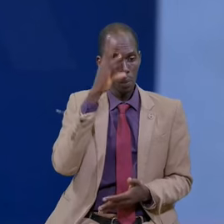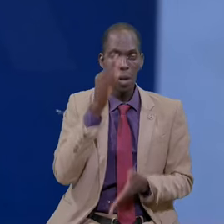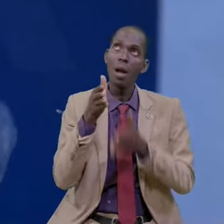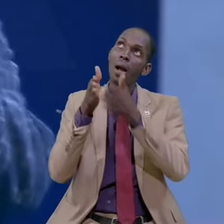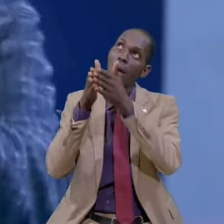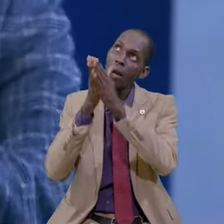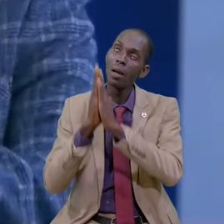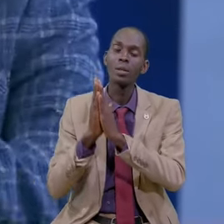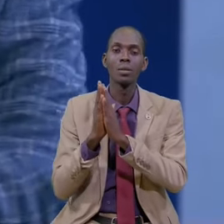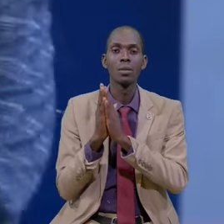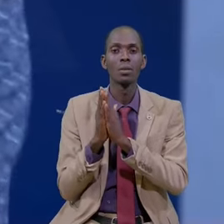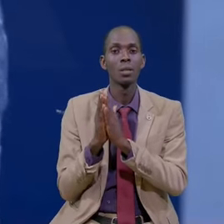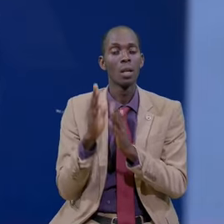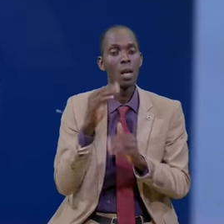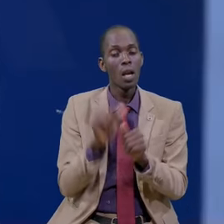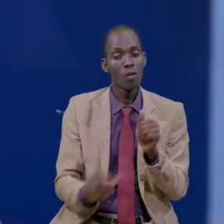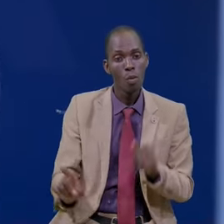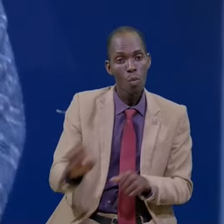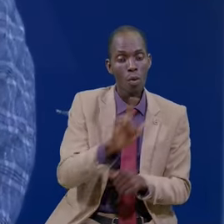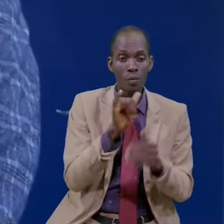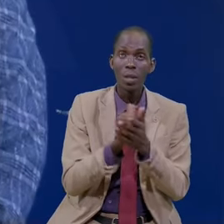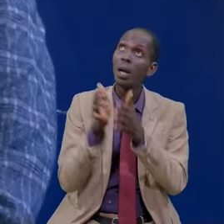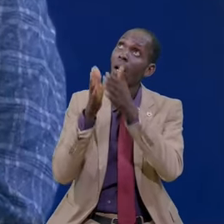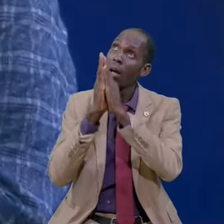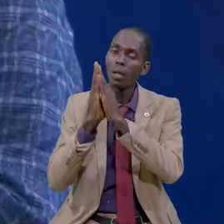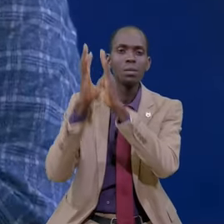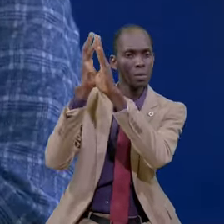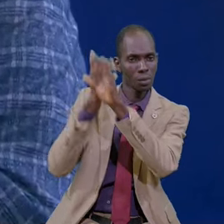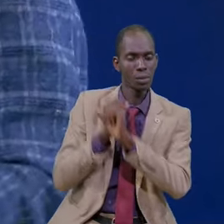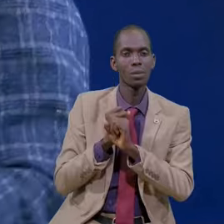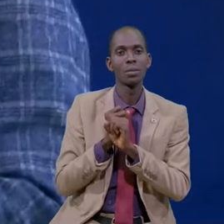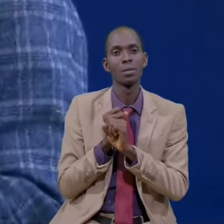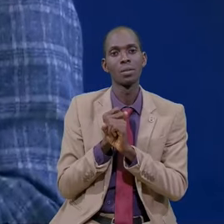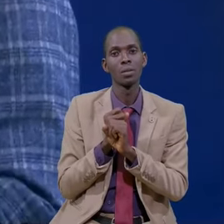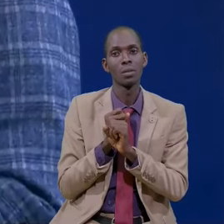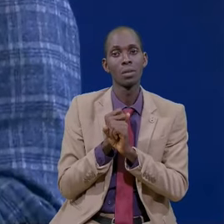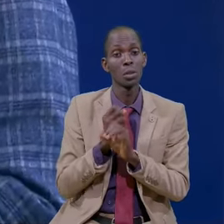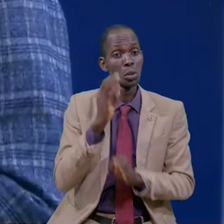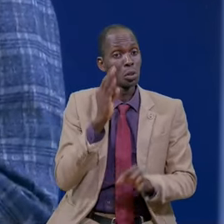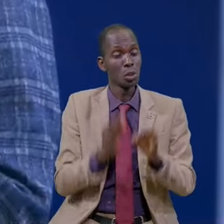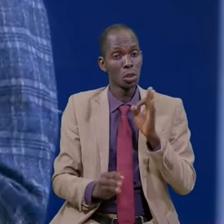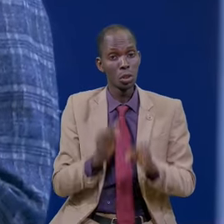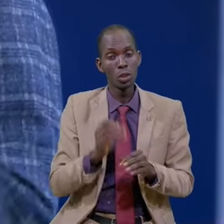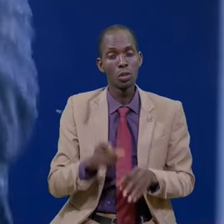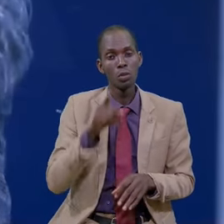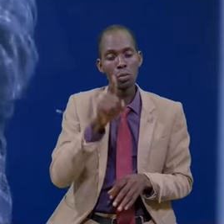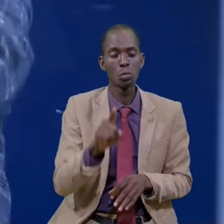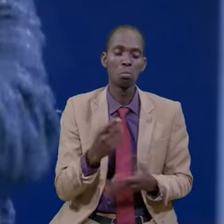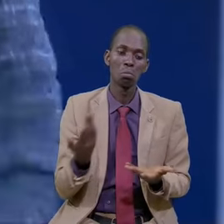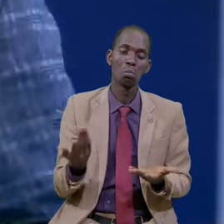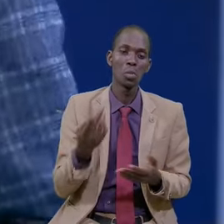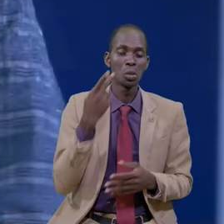asking everyone that ask reive if you count yourself